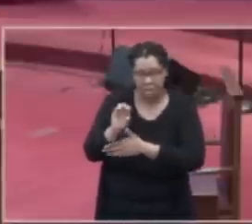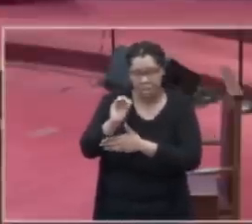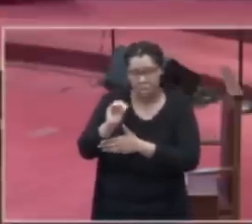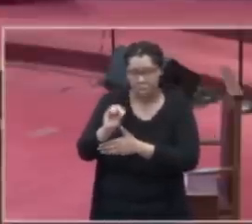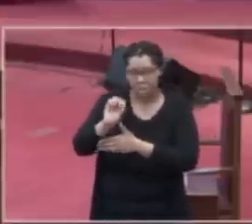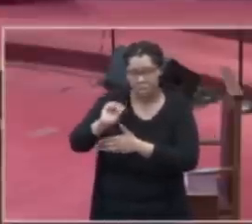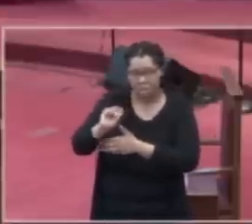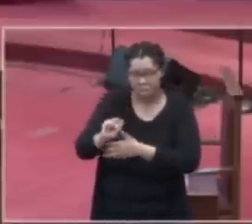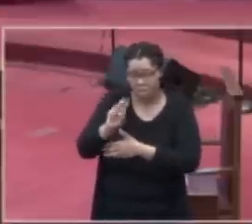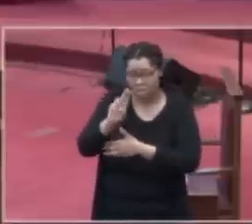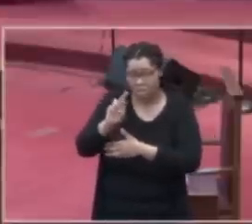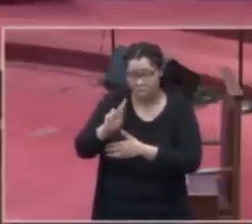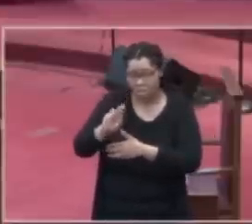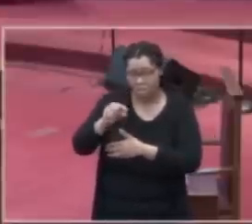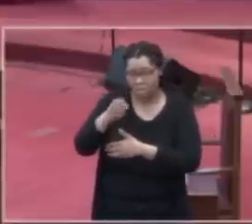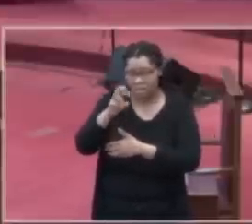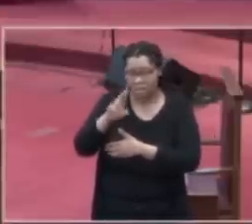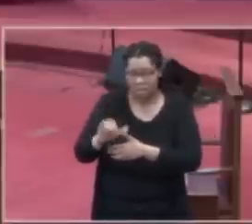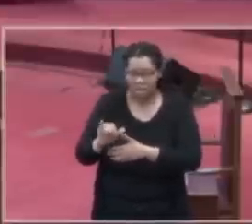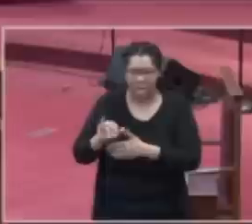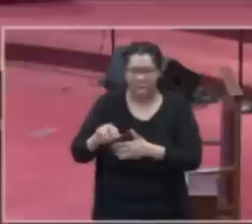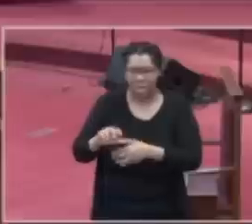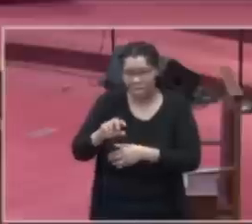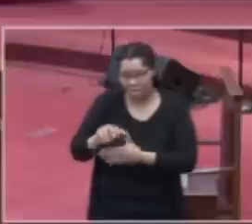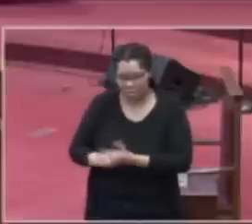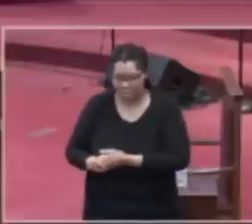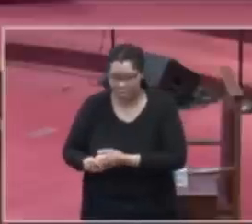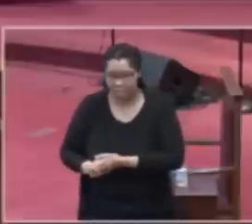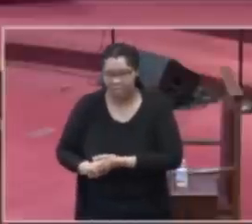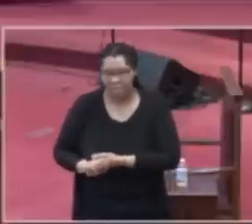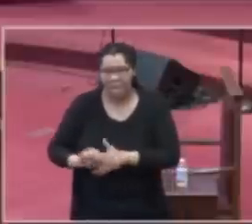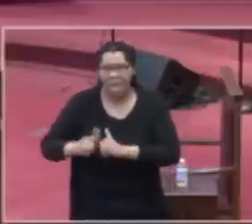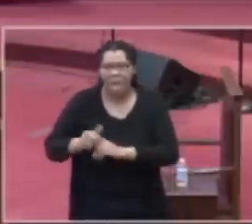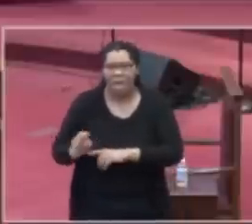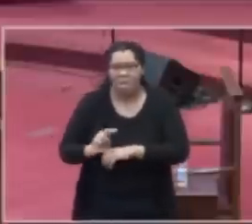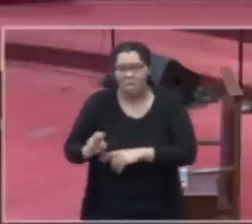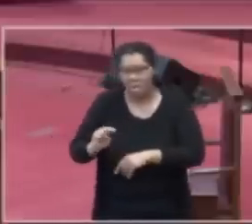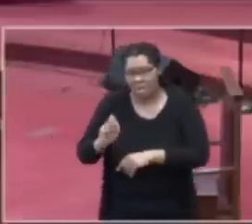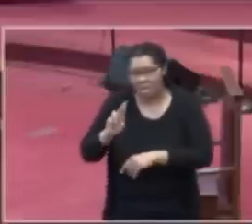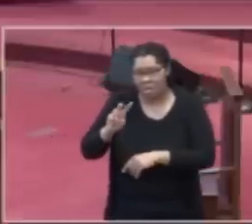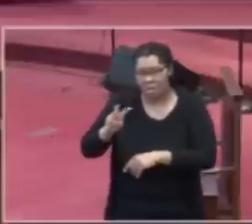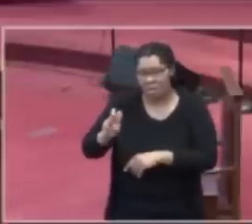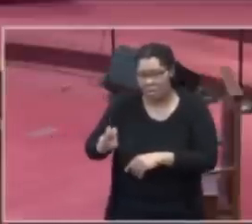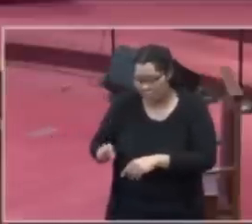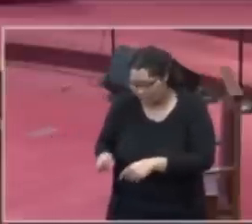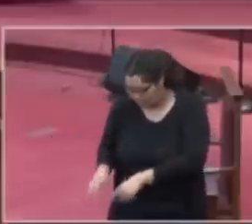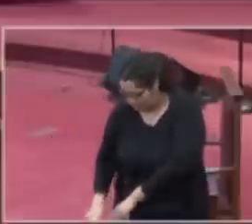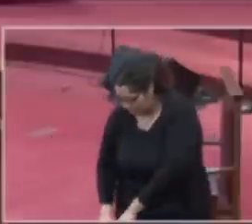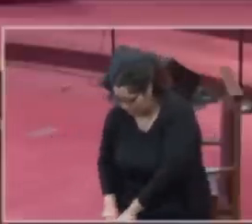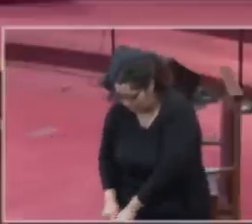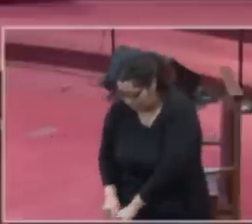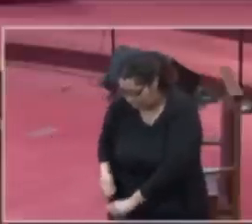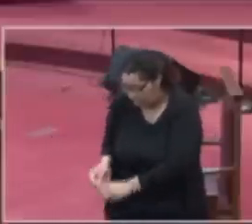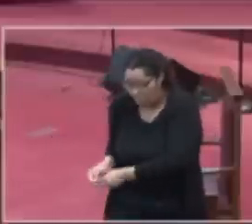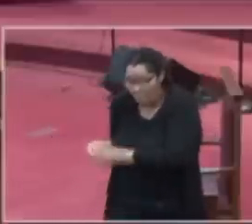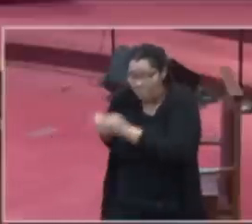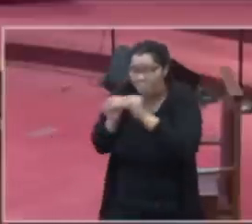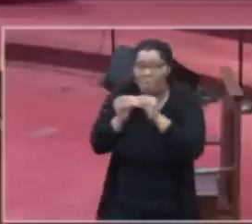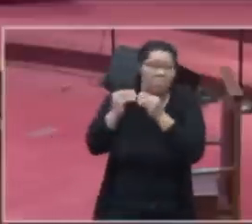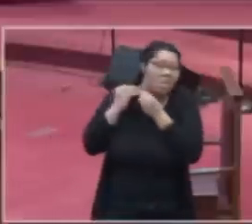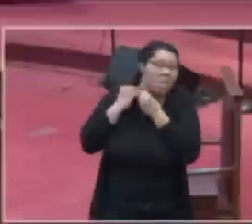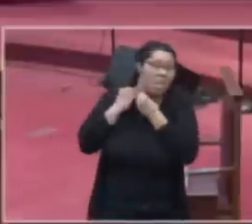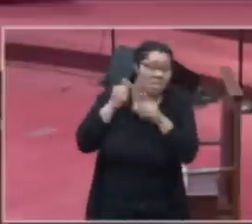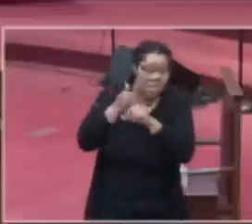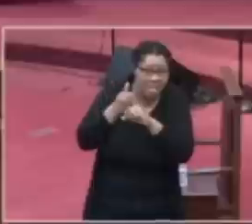take a nerve from a calf and put it up in the neck? And while you can't connect it